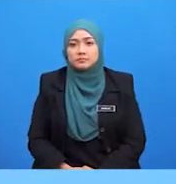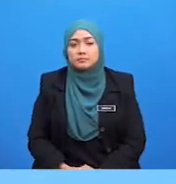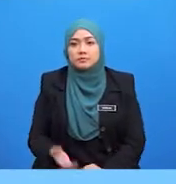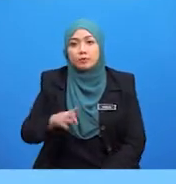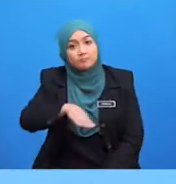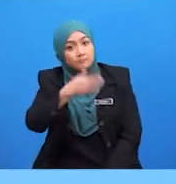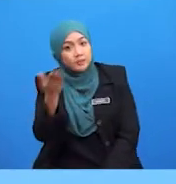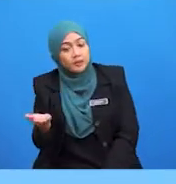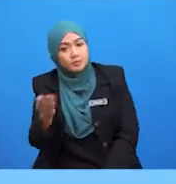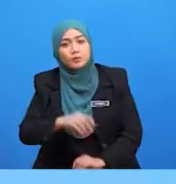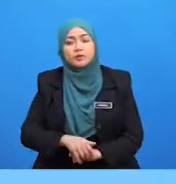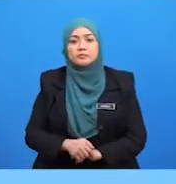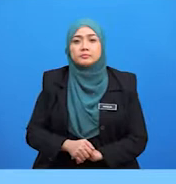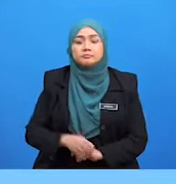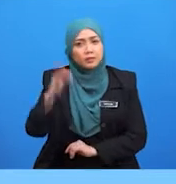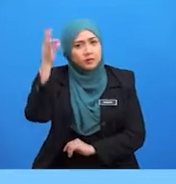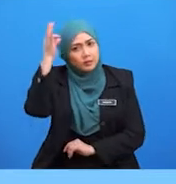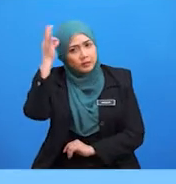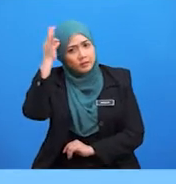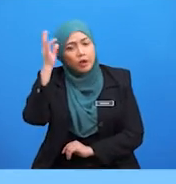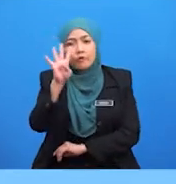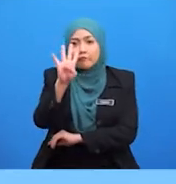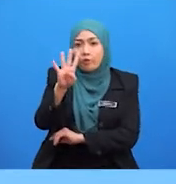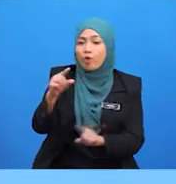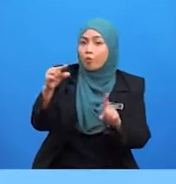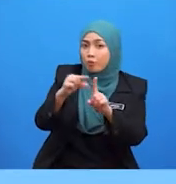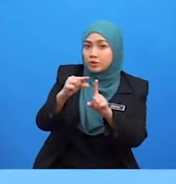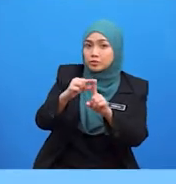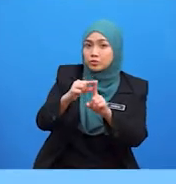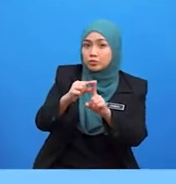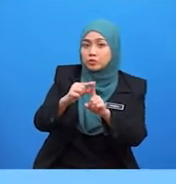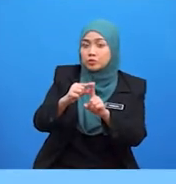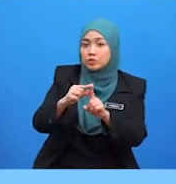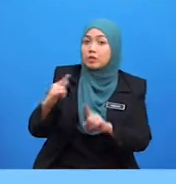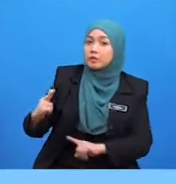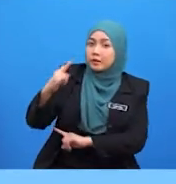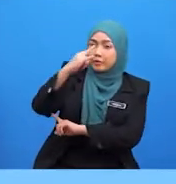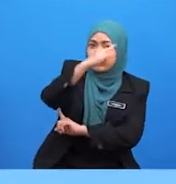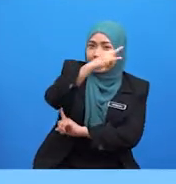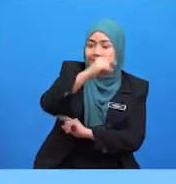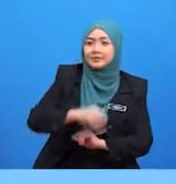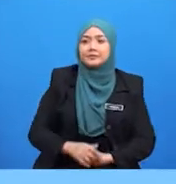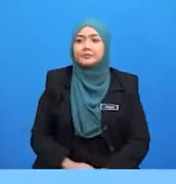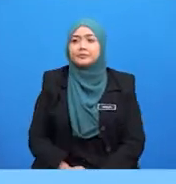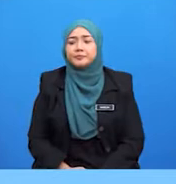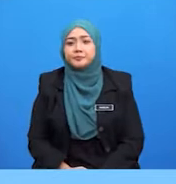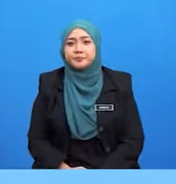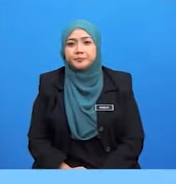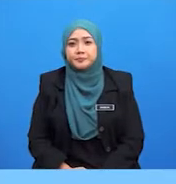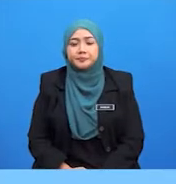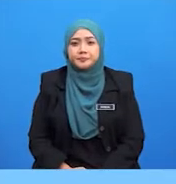next one. Think about four words to describe this aeroplane.